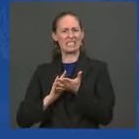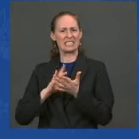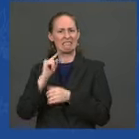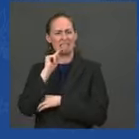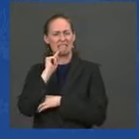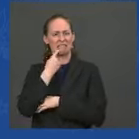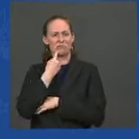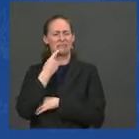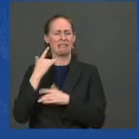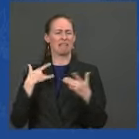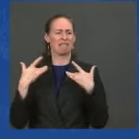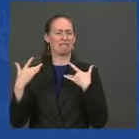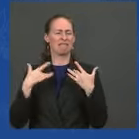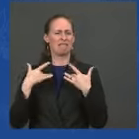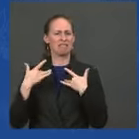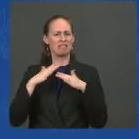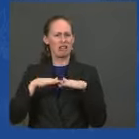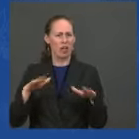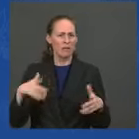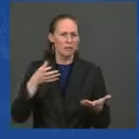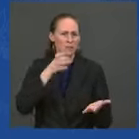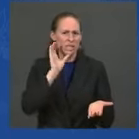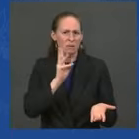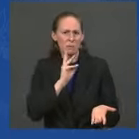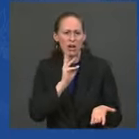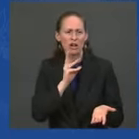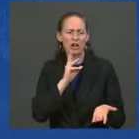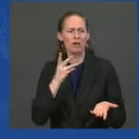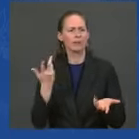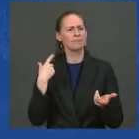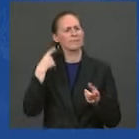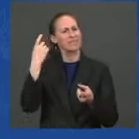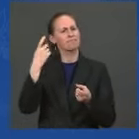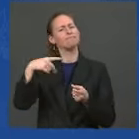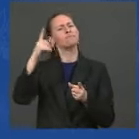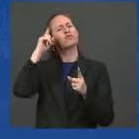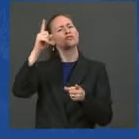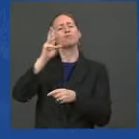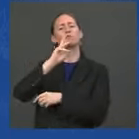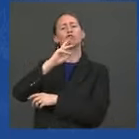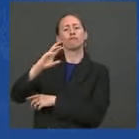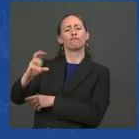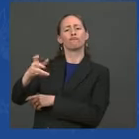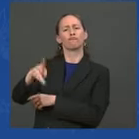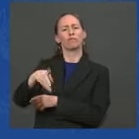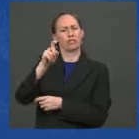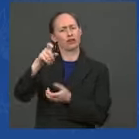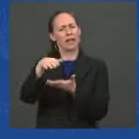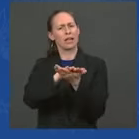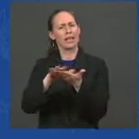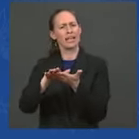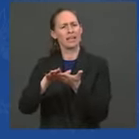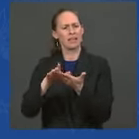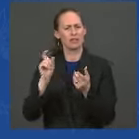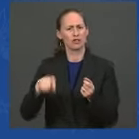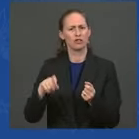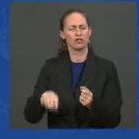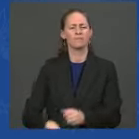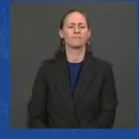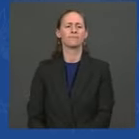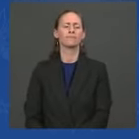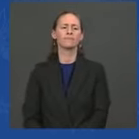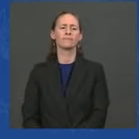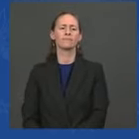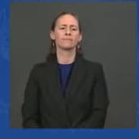every place in America, but you're sure the water is clean and able to be drunk. Laying